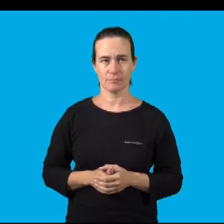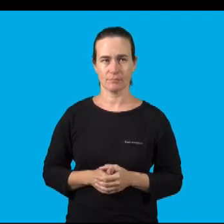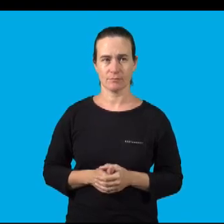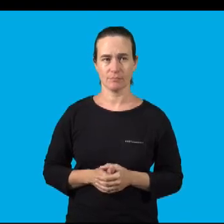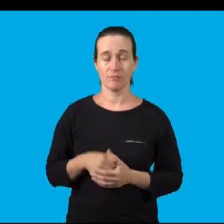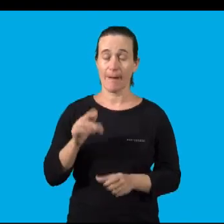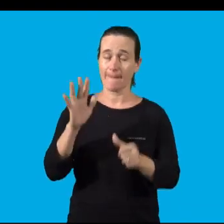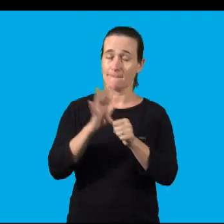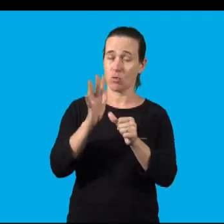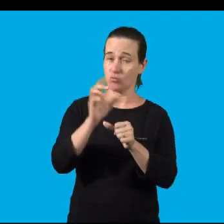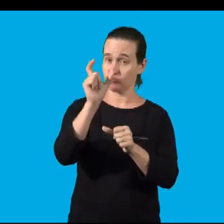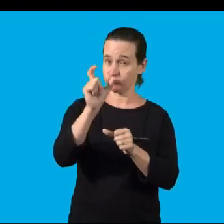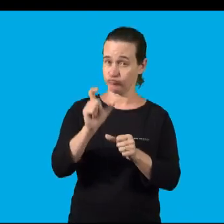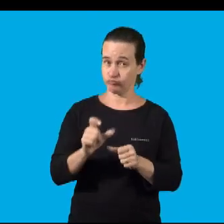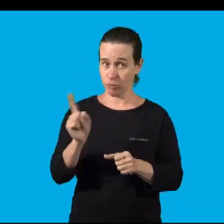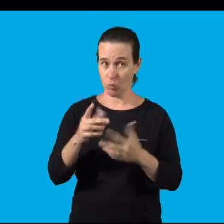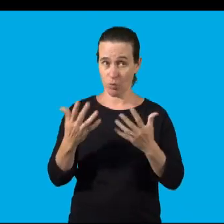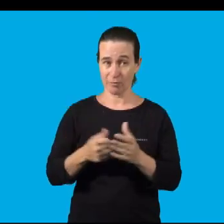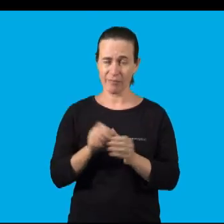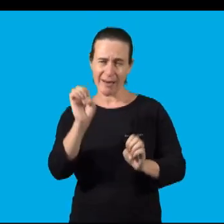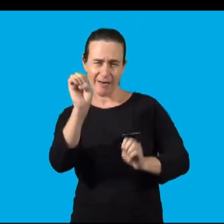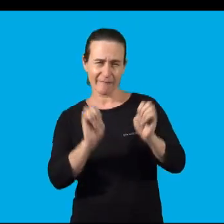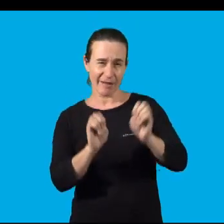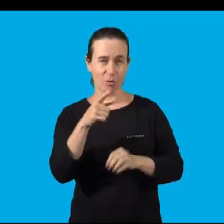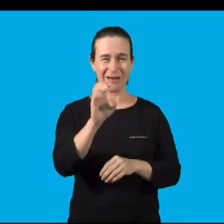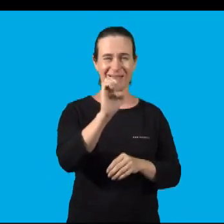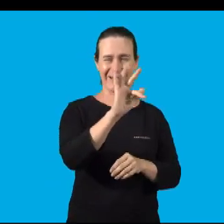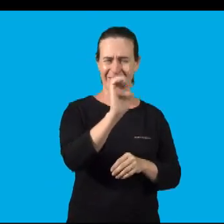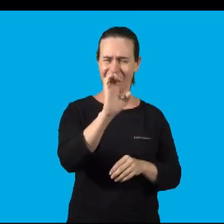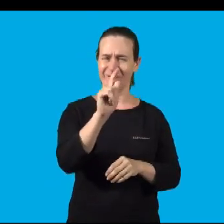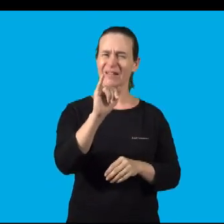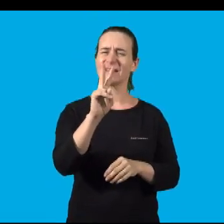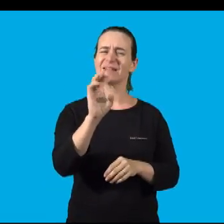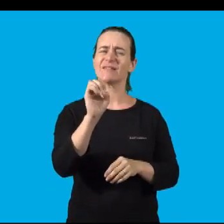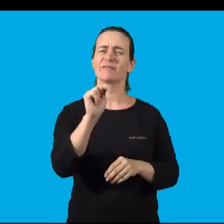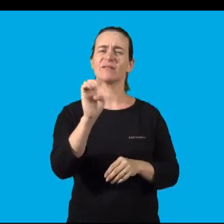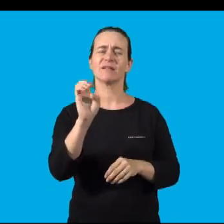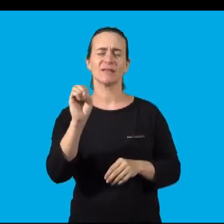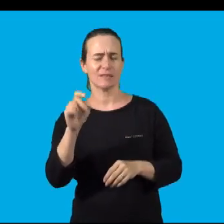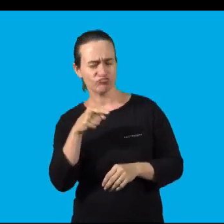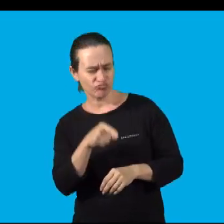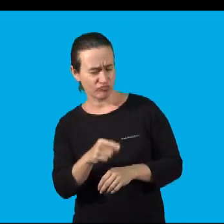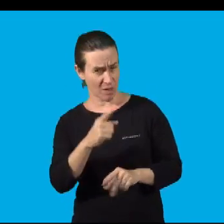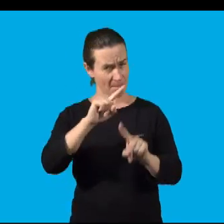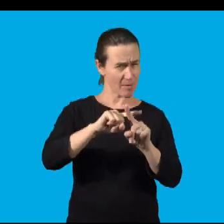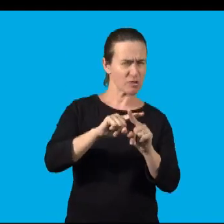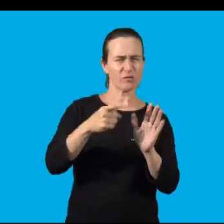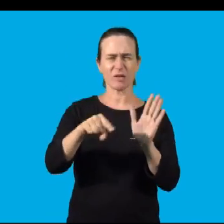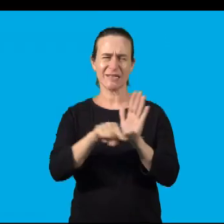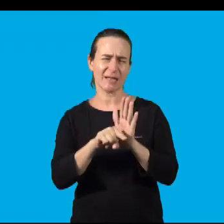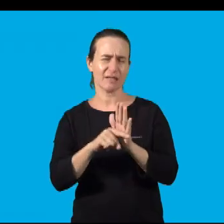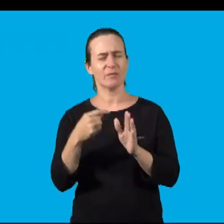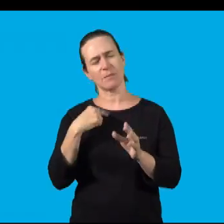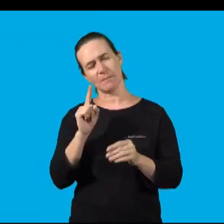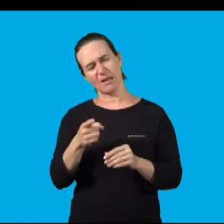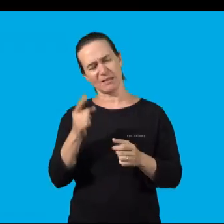Now, let's look at the keywords again. Evaluate the effectiveness means to examine the pros and the cons of the issue and make